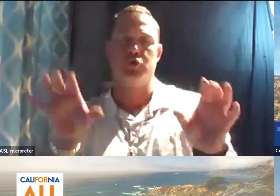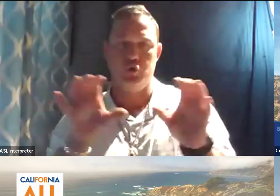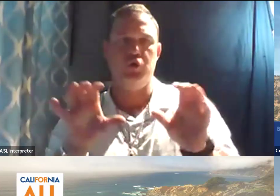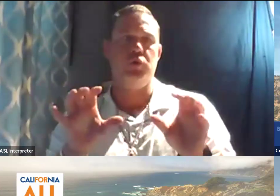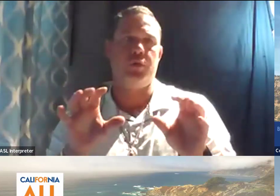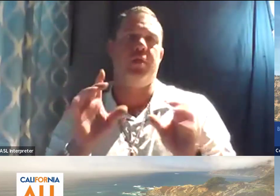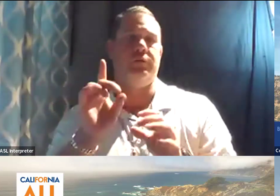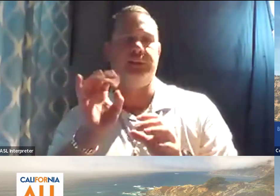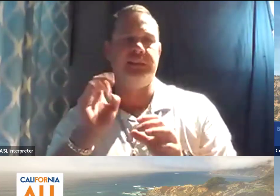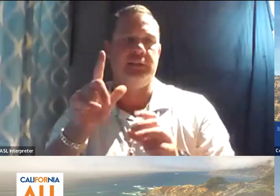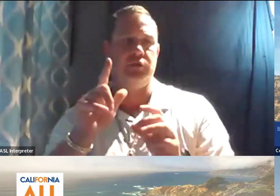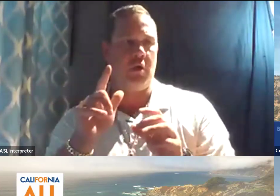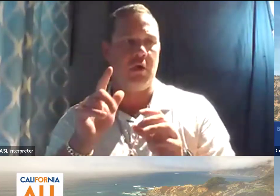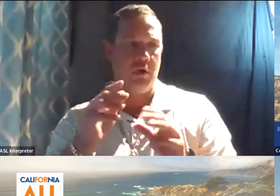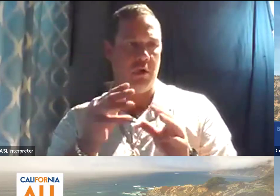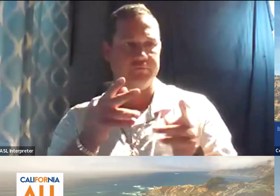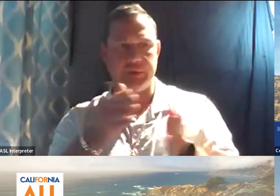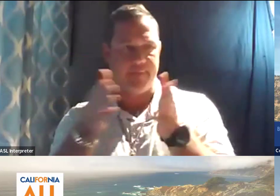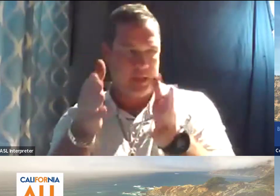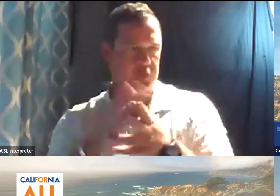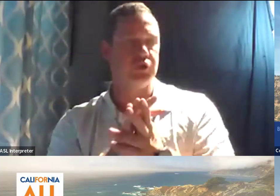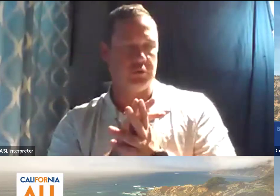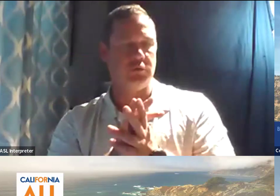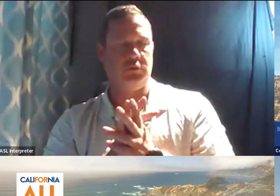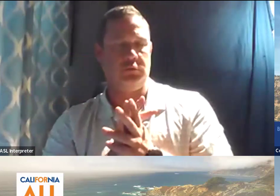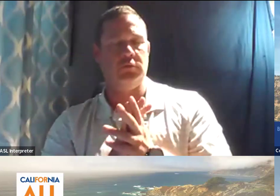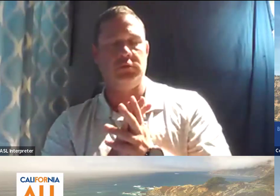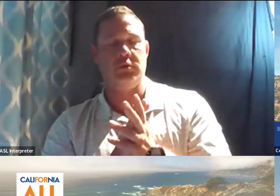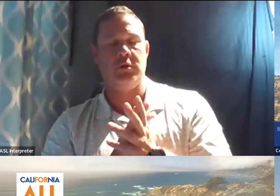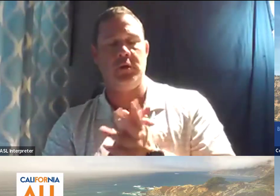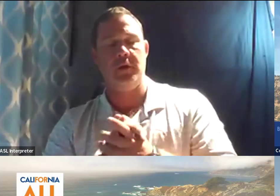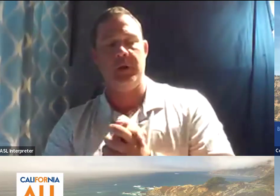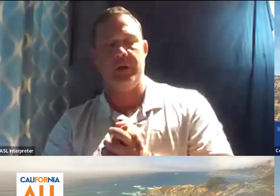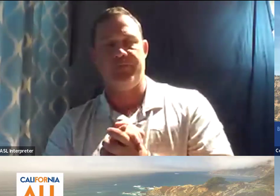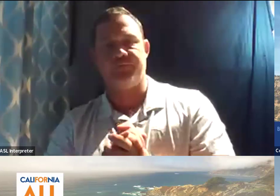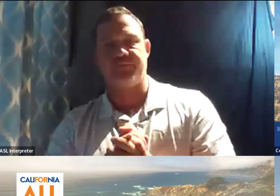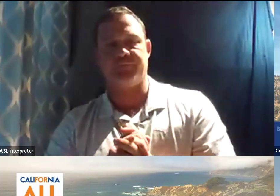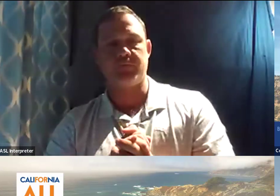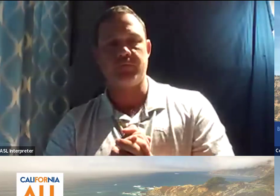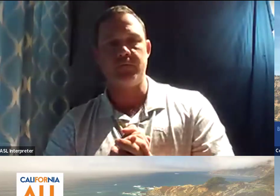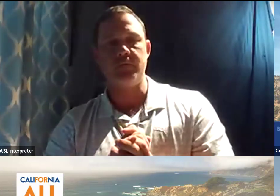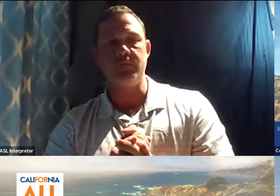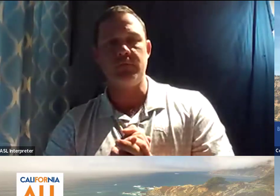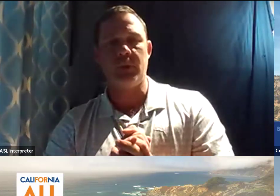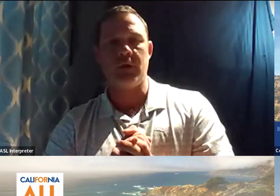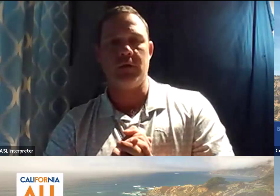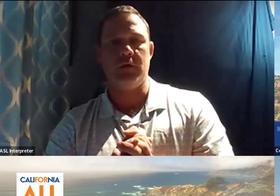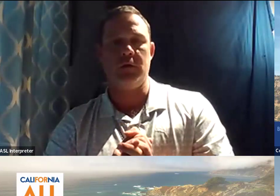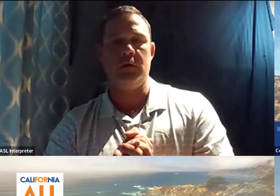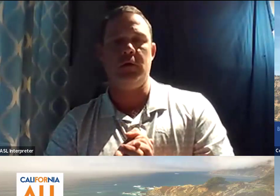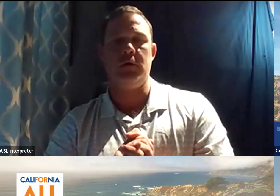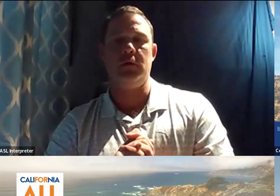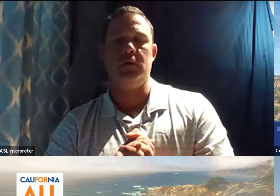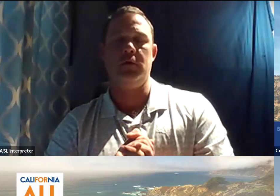digital navigation and other things. That being said, you know, we